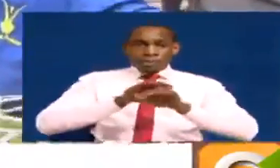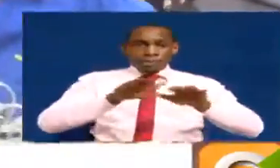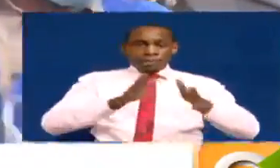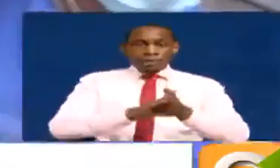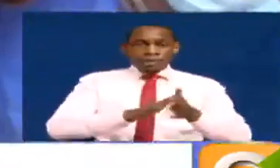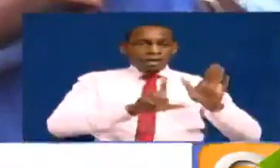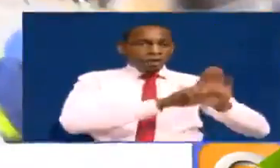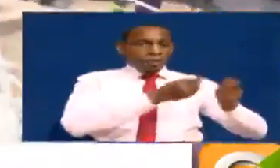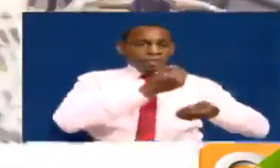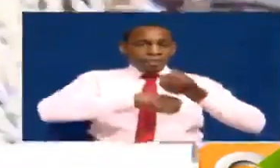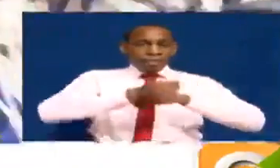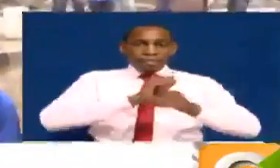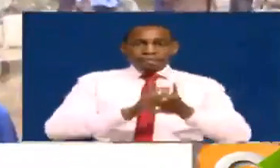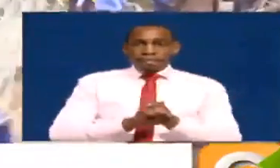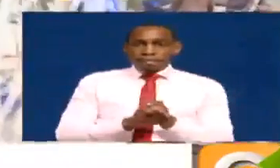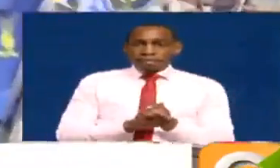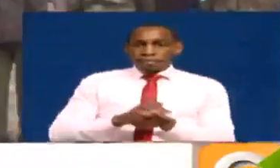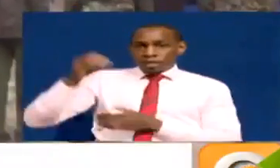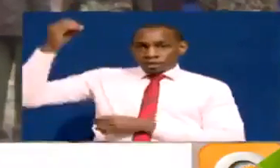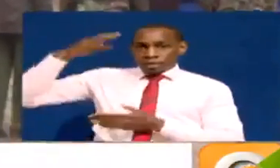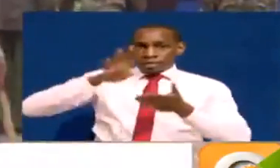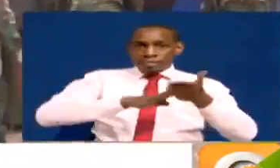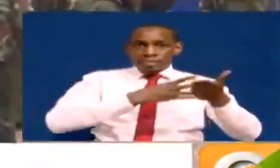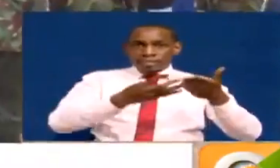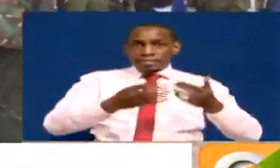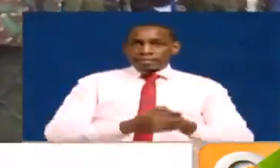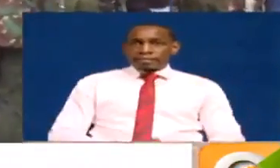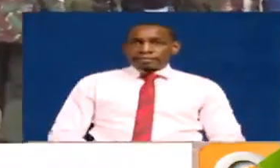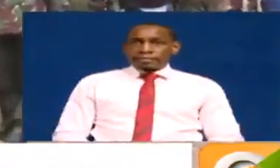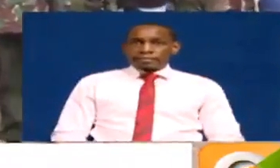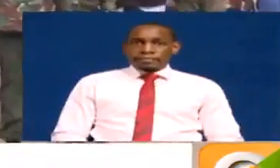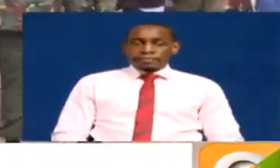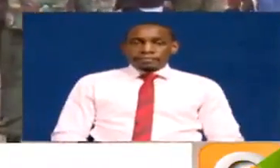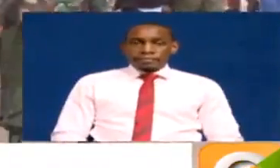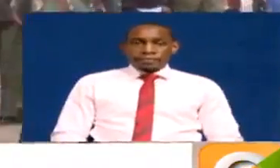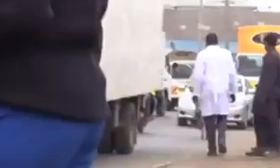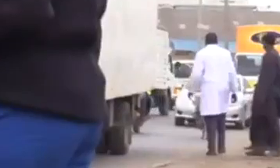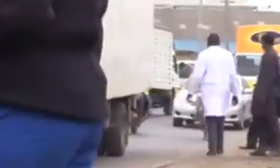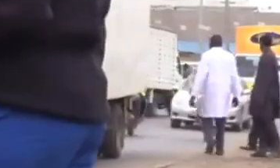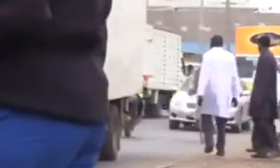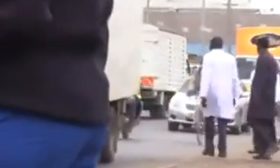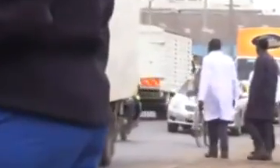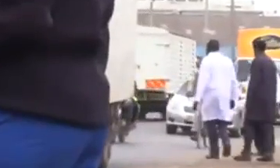in illegal activities on its electricity network. Dennis Otieno, Citizen TV.